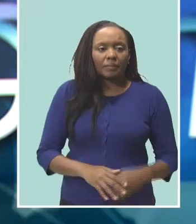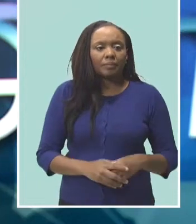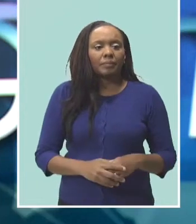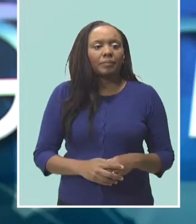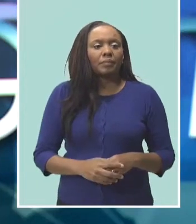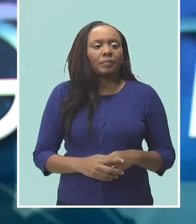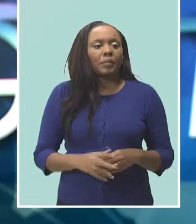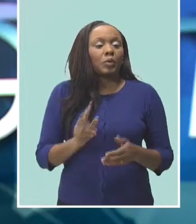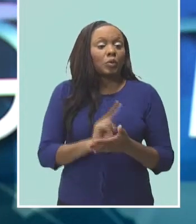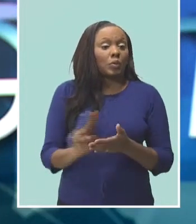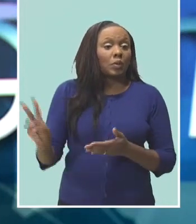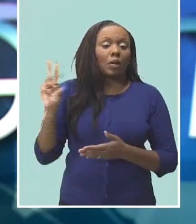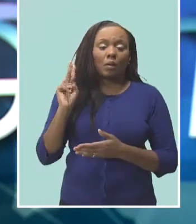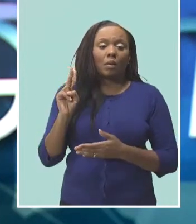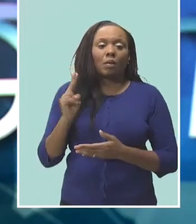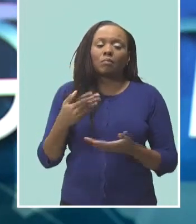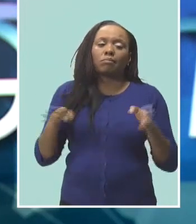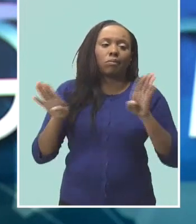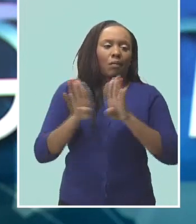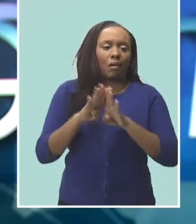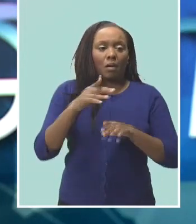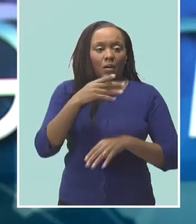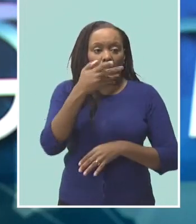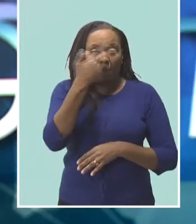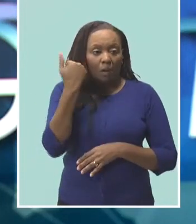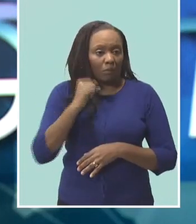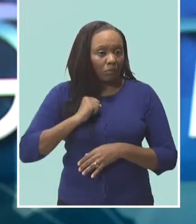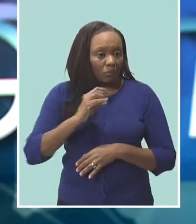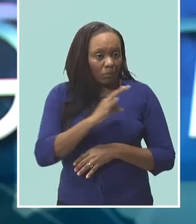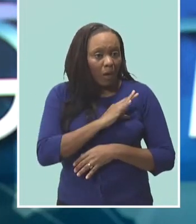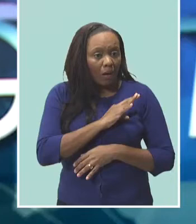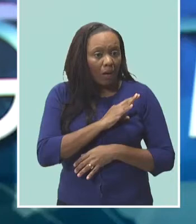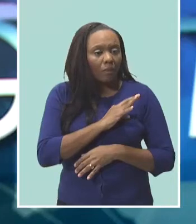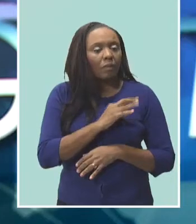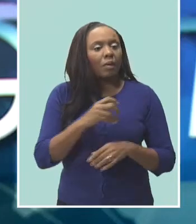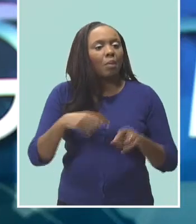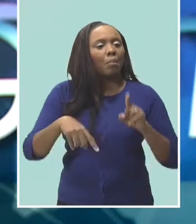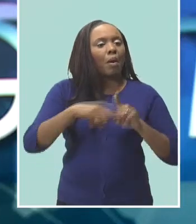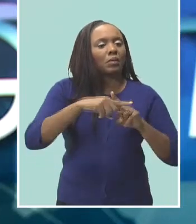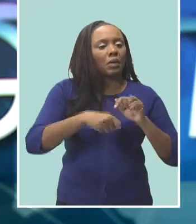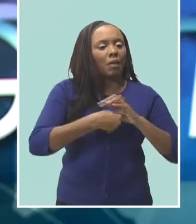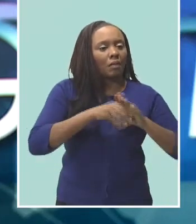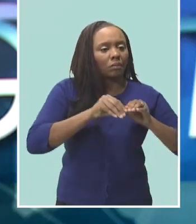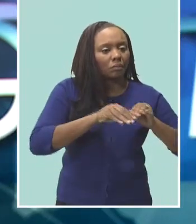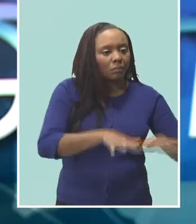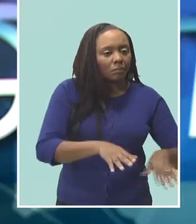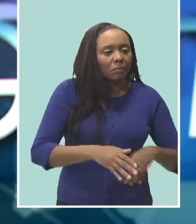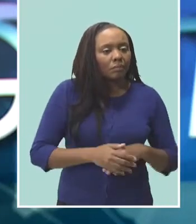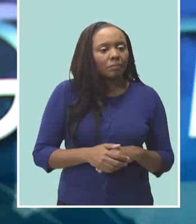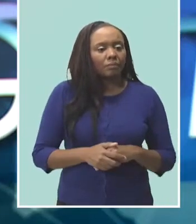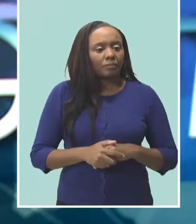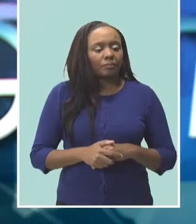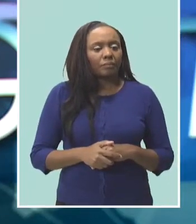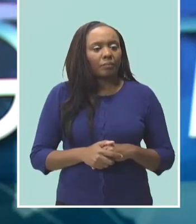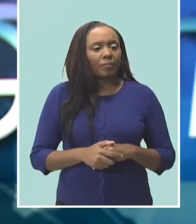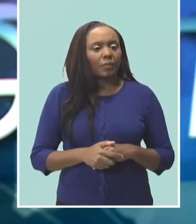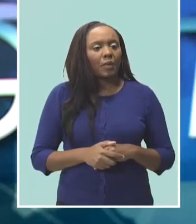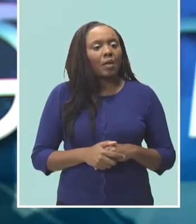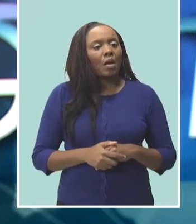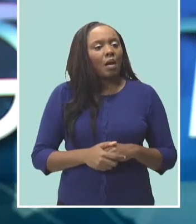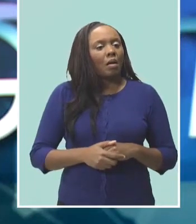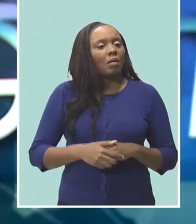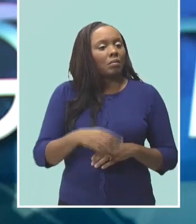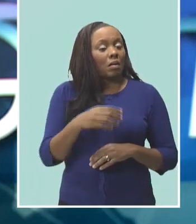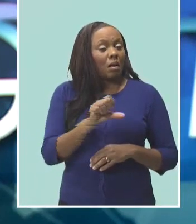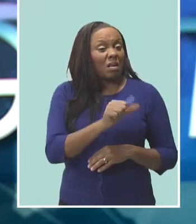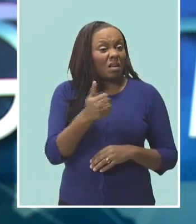staff members tested positive for COVID-19. Since then, 1 other staff member from headquarters, as well as a staff member from the Home